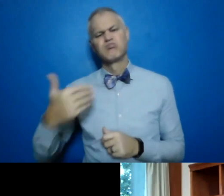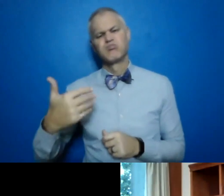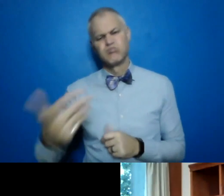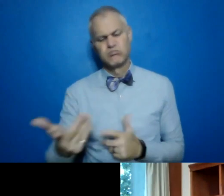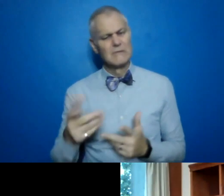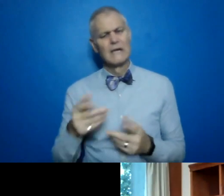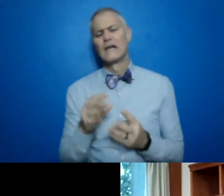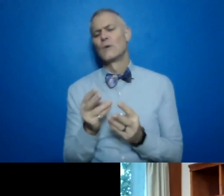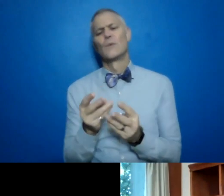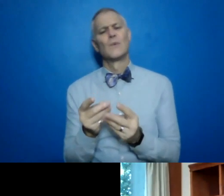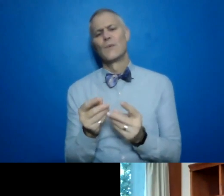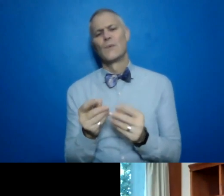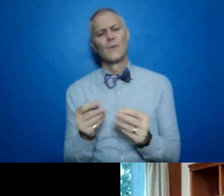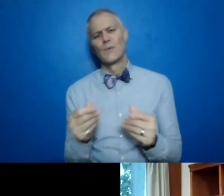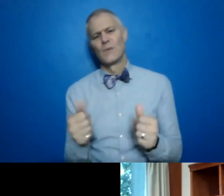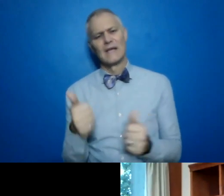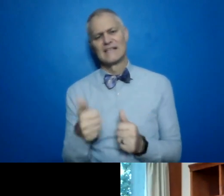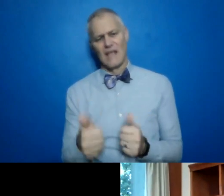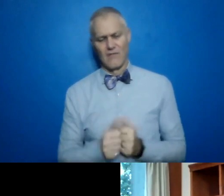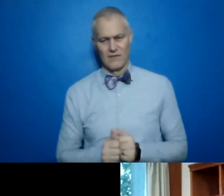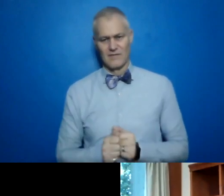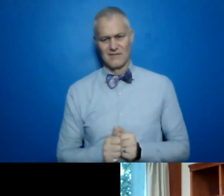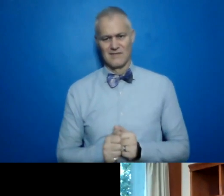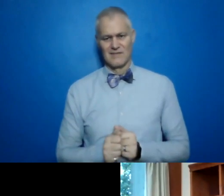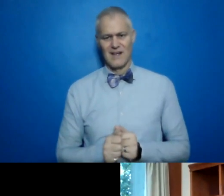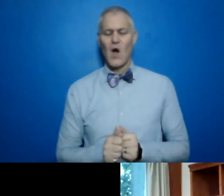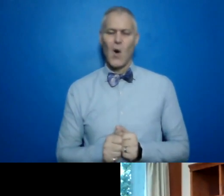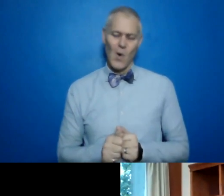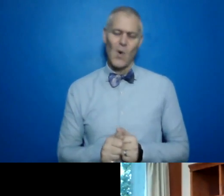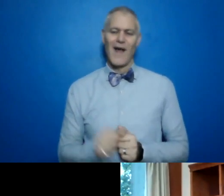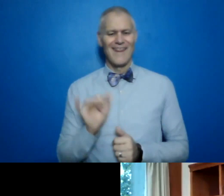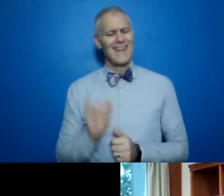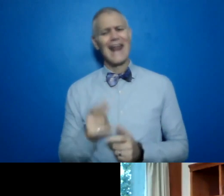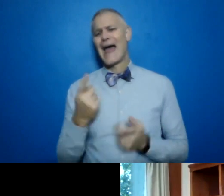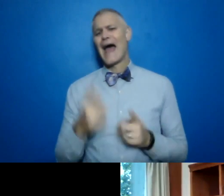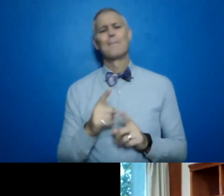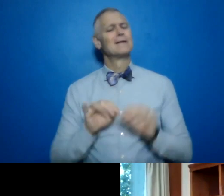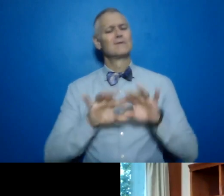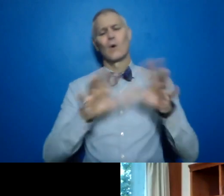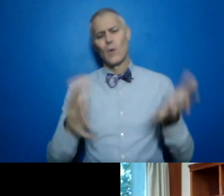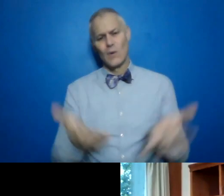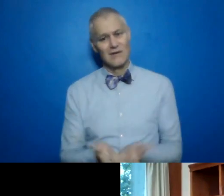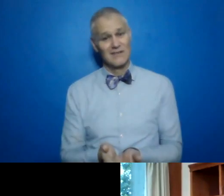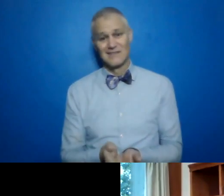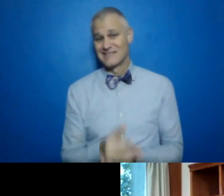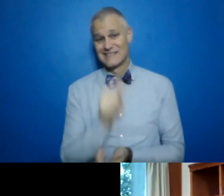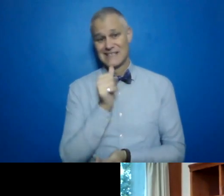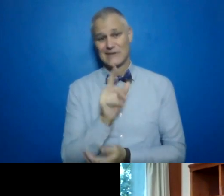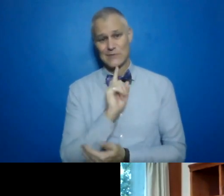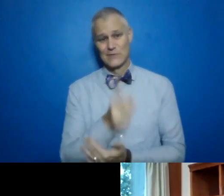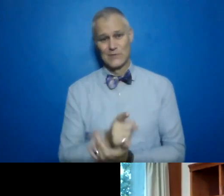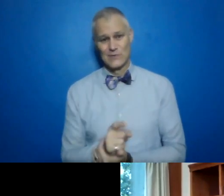just naturally dissolved, right? And they would like to believe that that happens all around the world, and it doesn't. But